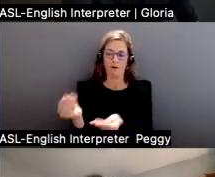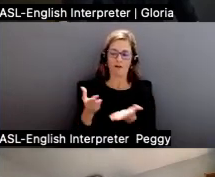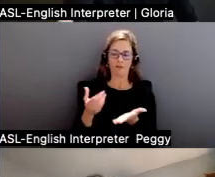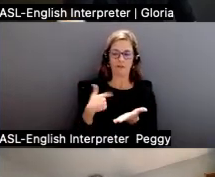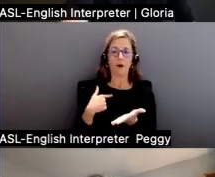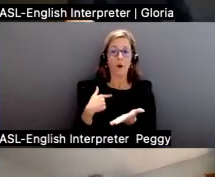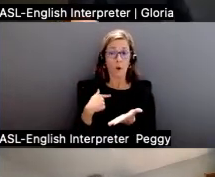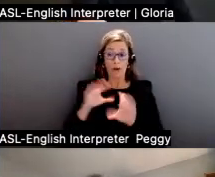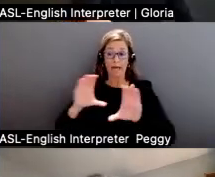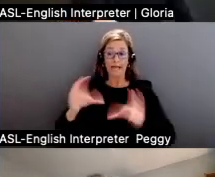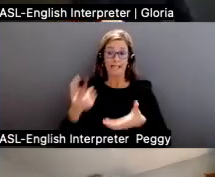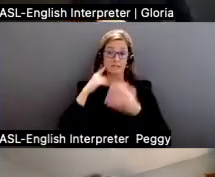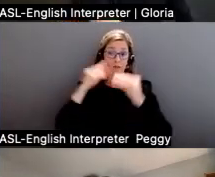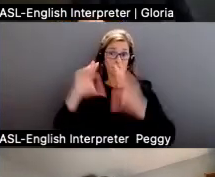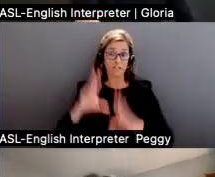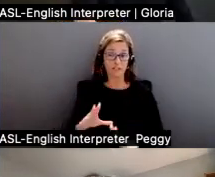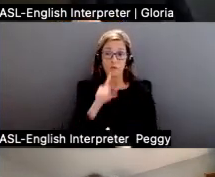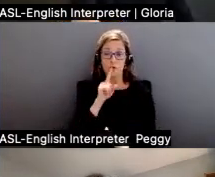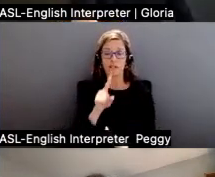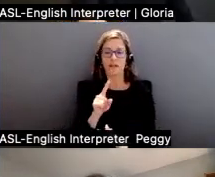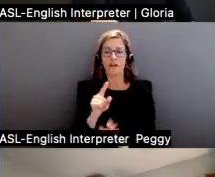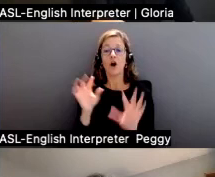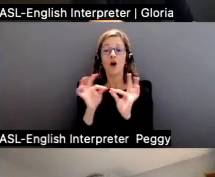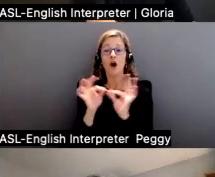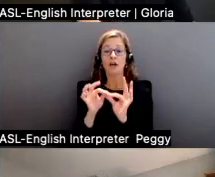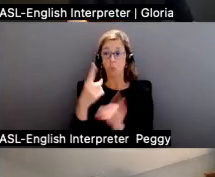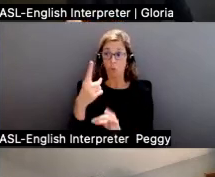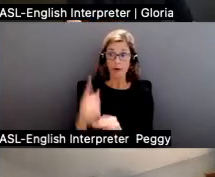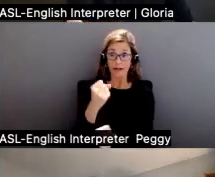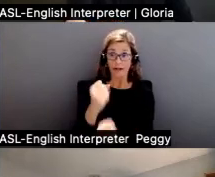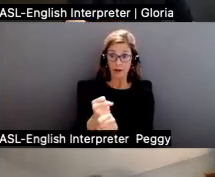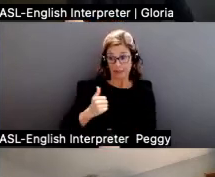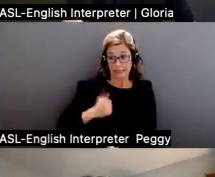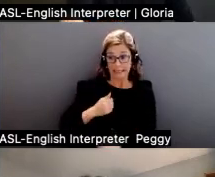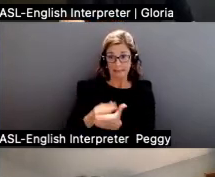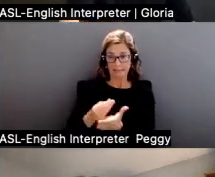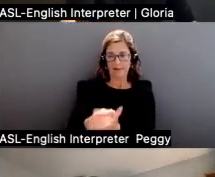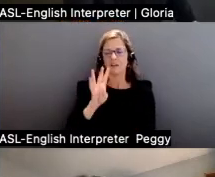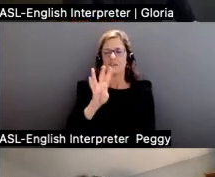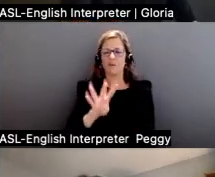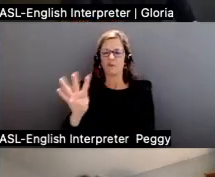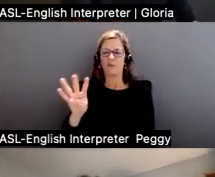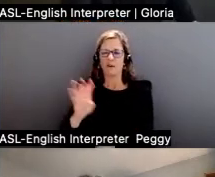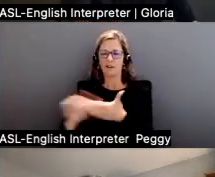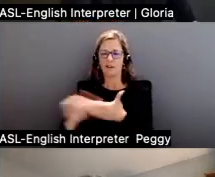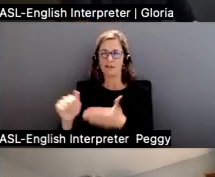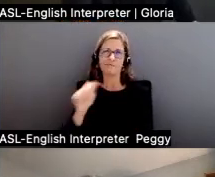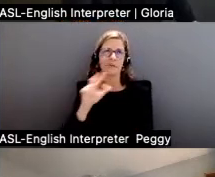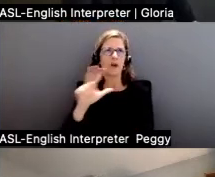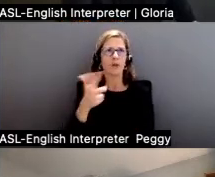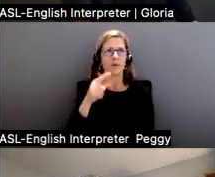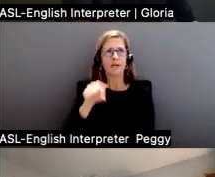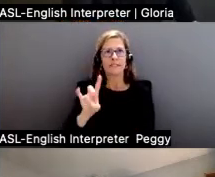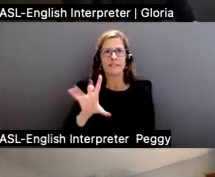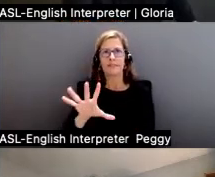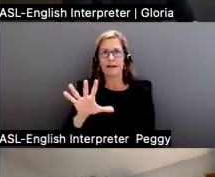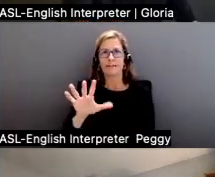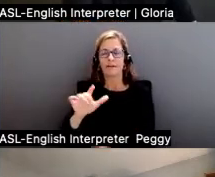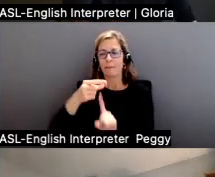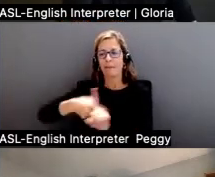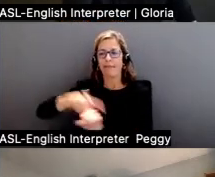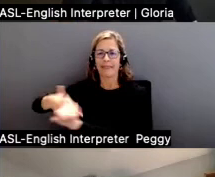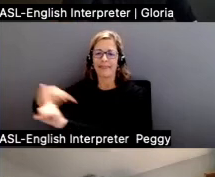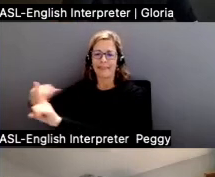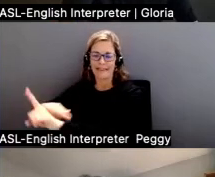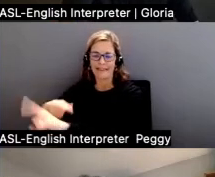for teachers for 44 Canadian per year. So it's around $3.74 per month. This, they help you with that. But then you get a